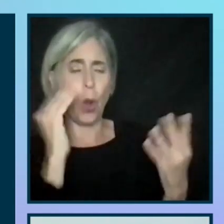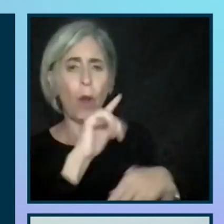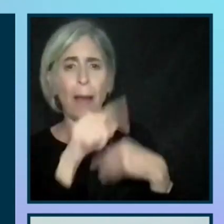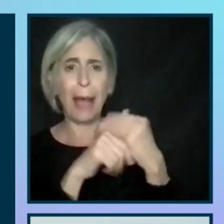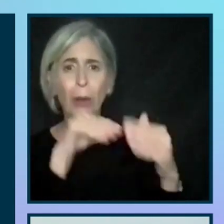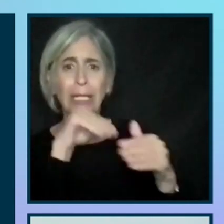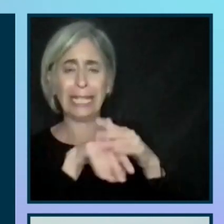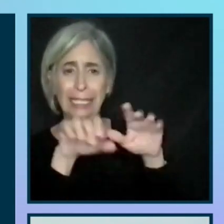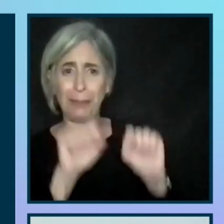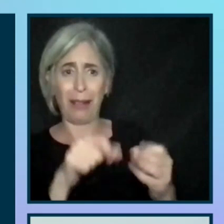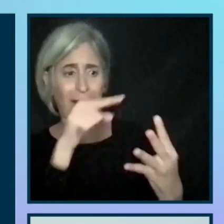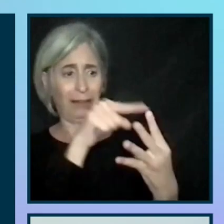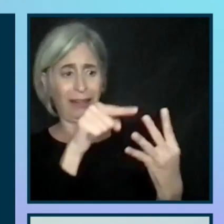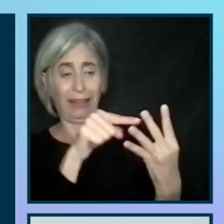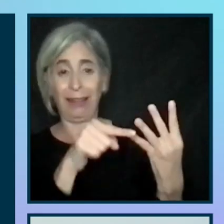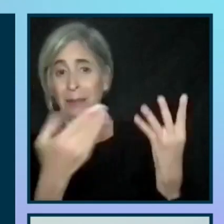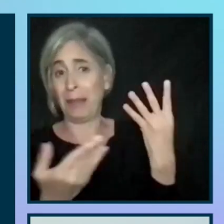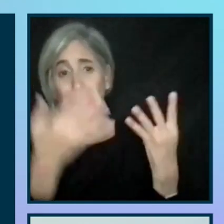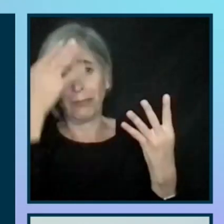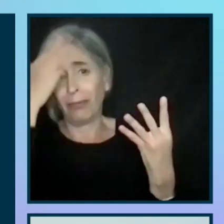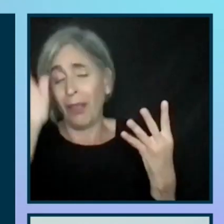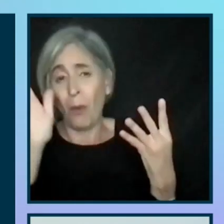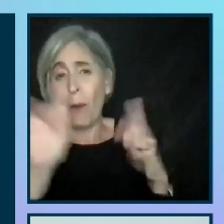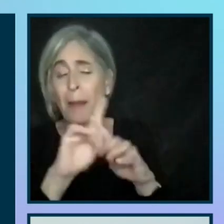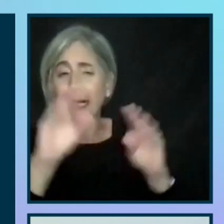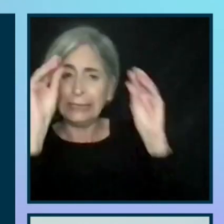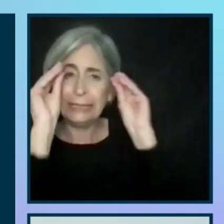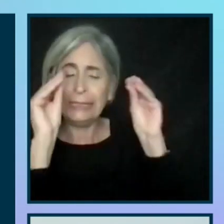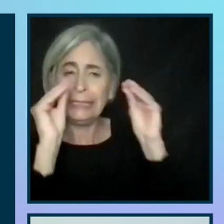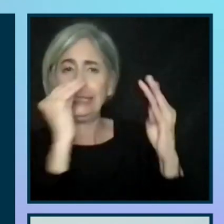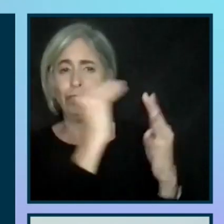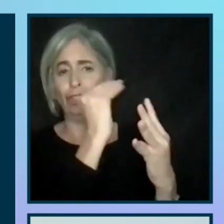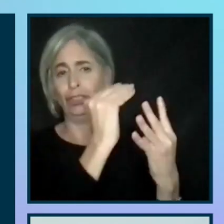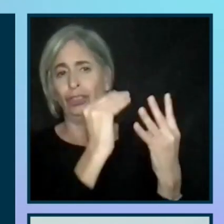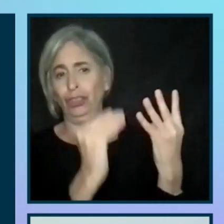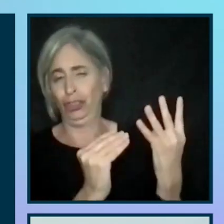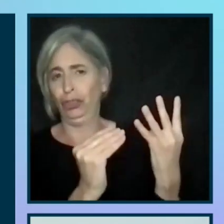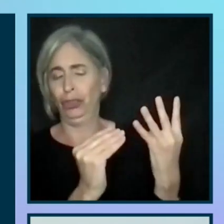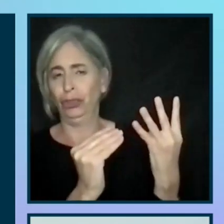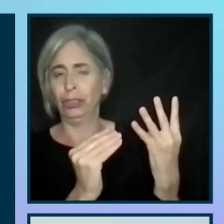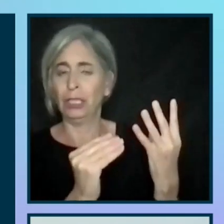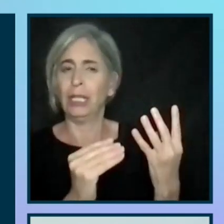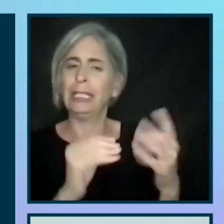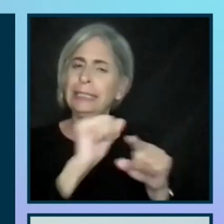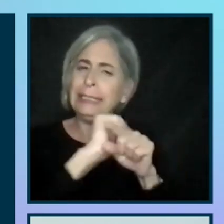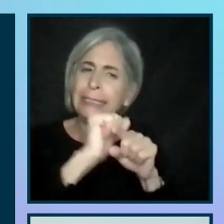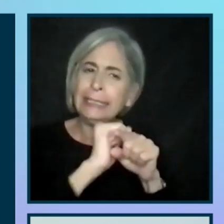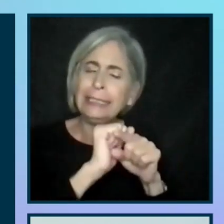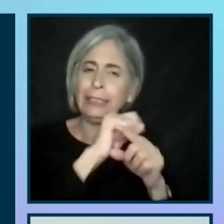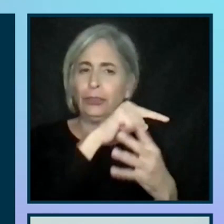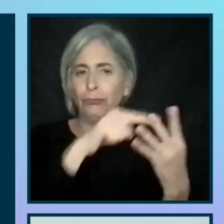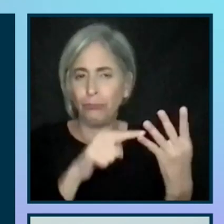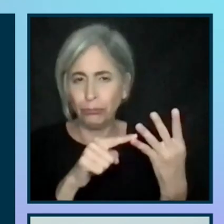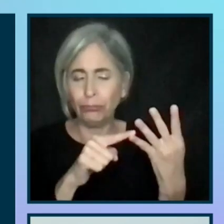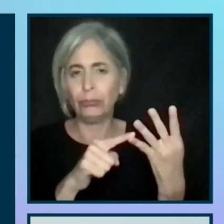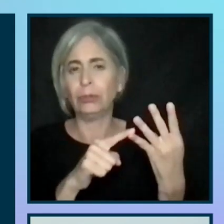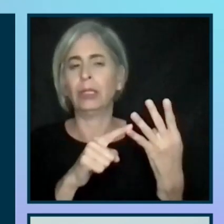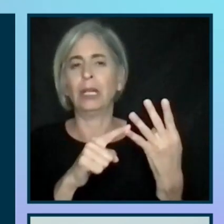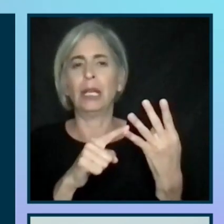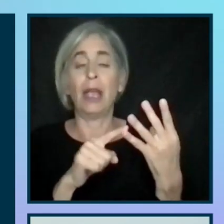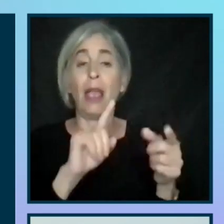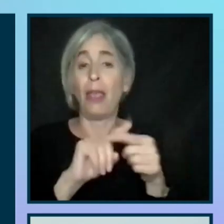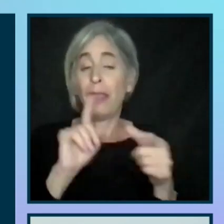It's a field that fairly still needs scale and awareness to get started. So train those people on accessibility basics